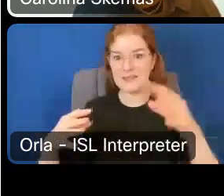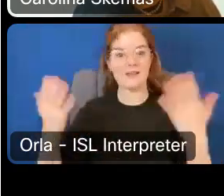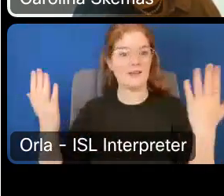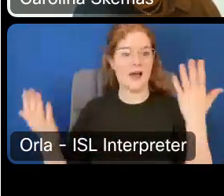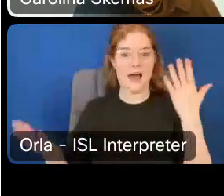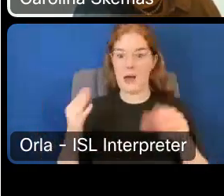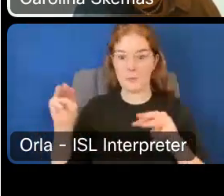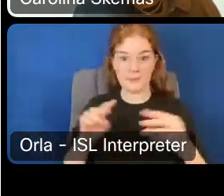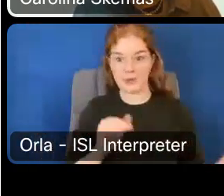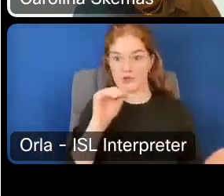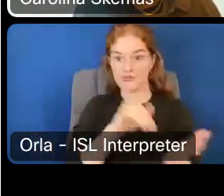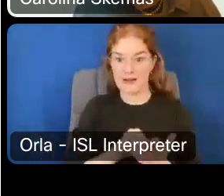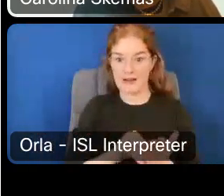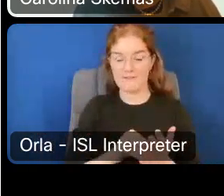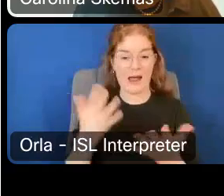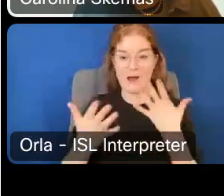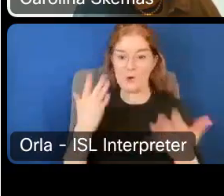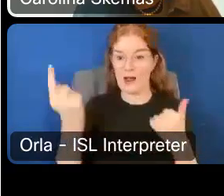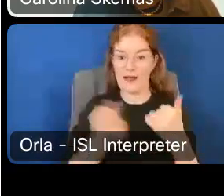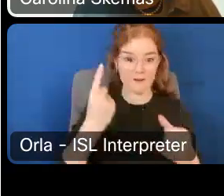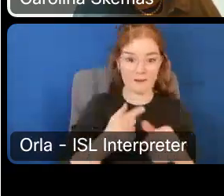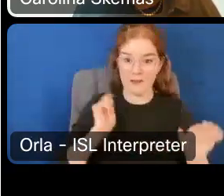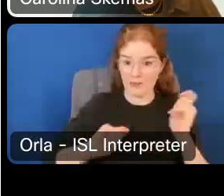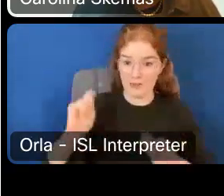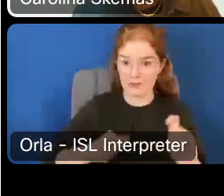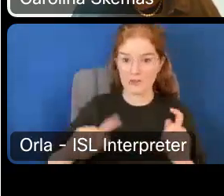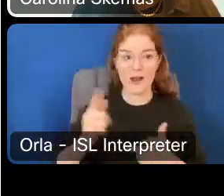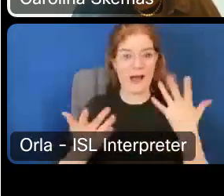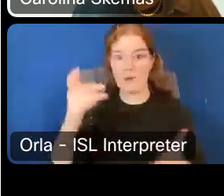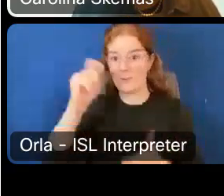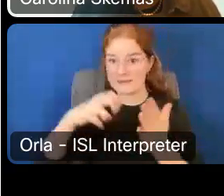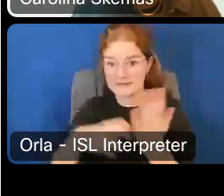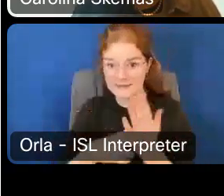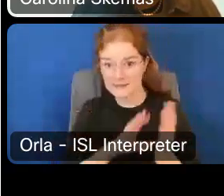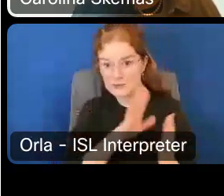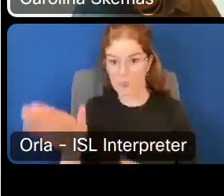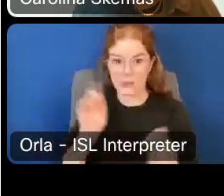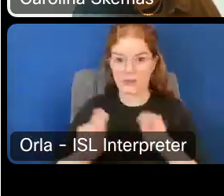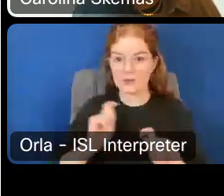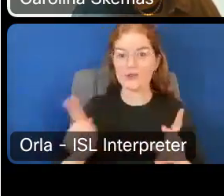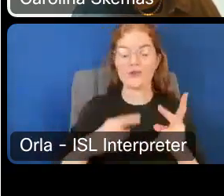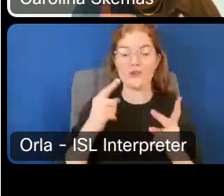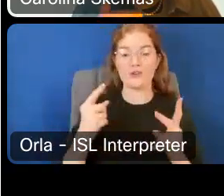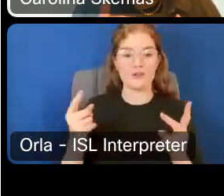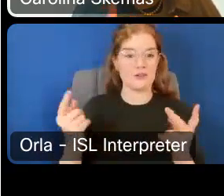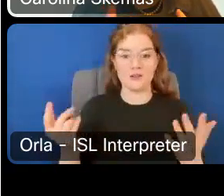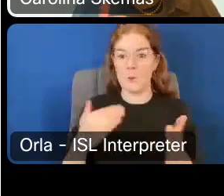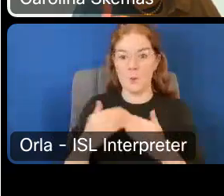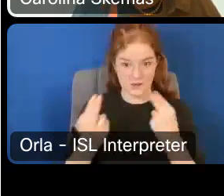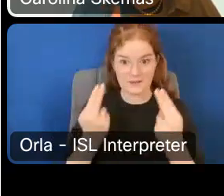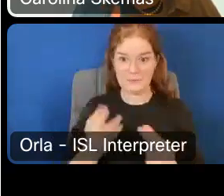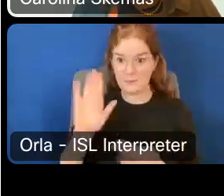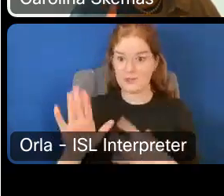people get to hear about that play? How do the people buy the tickets to go to the play? And what needs to be happening